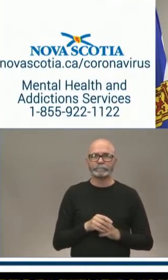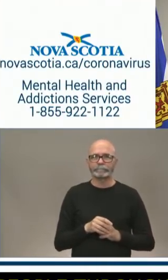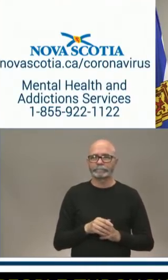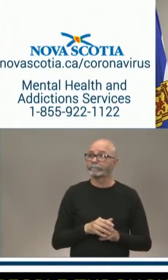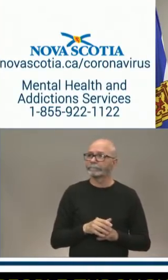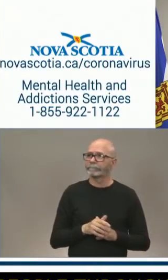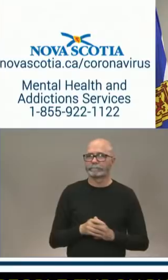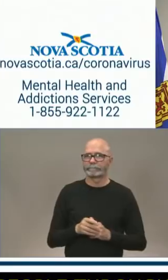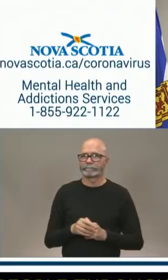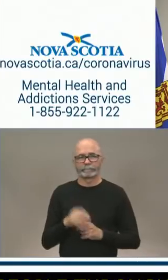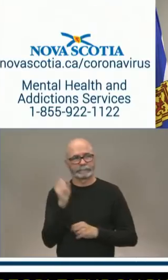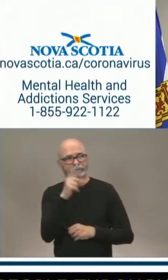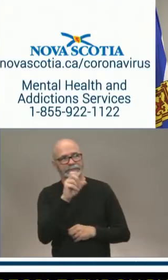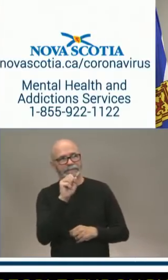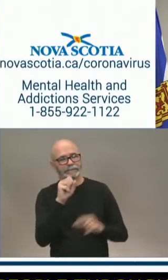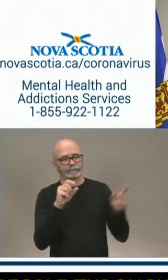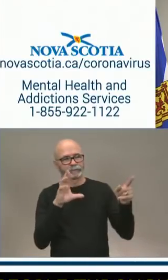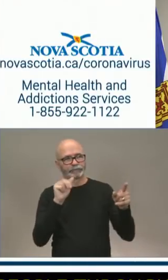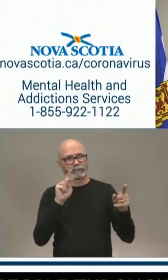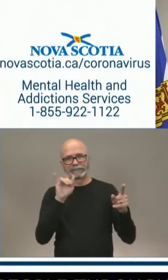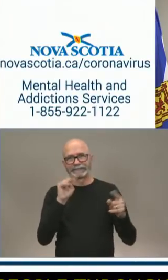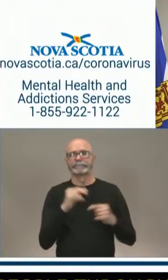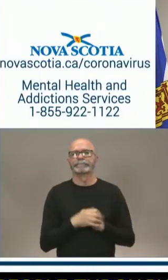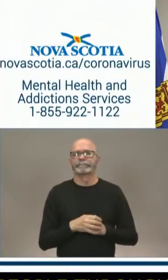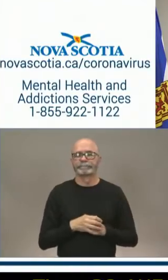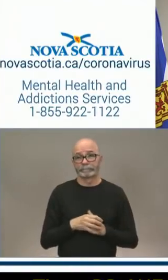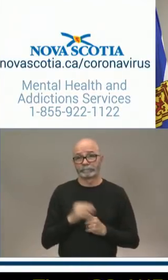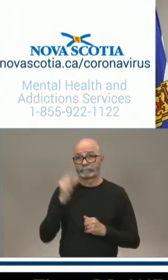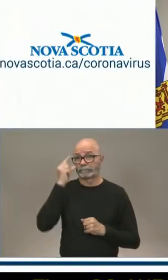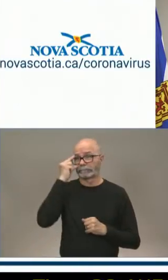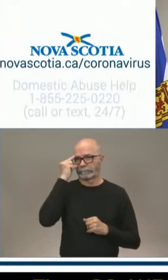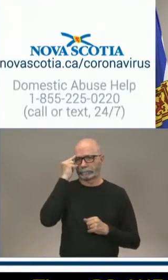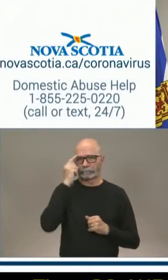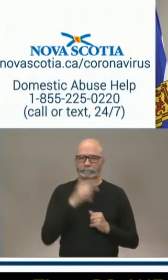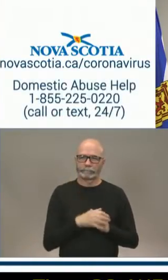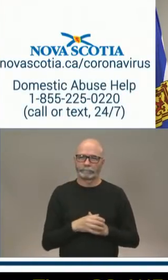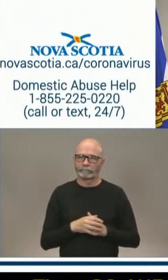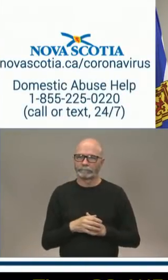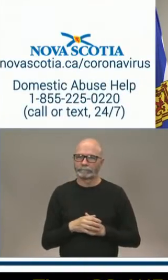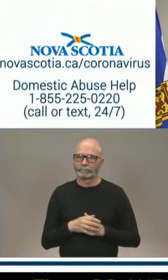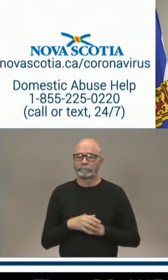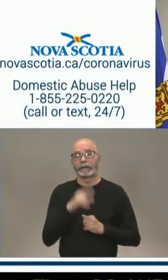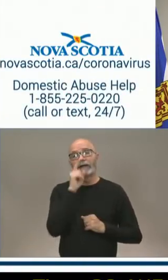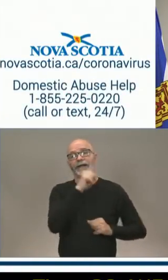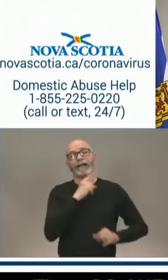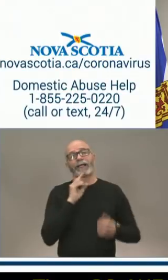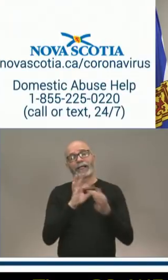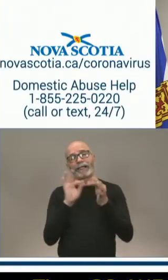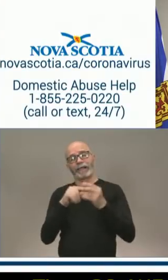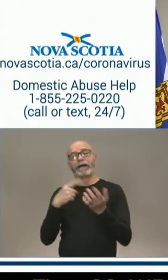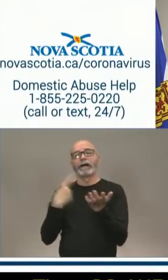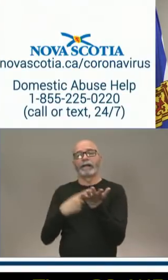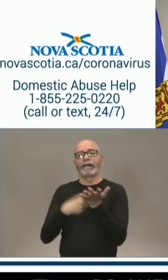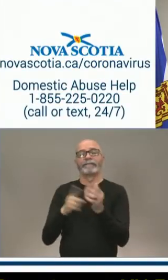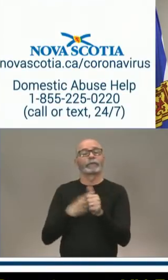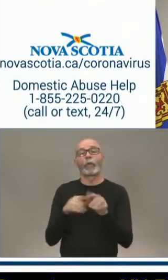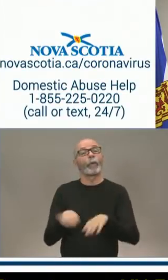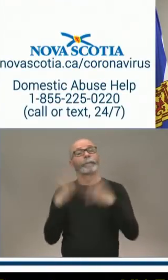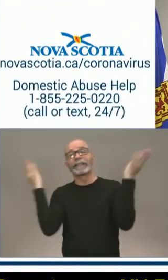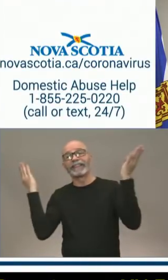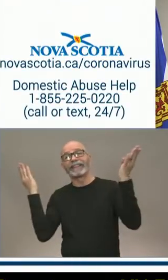Rankin. Premier, you mentioned that in your opening address that businesses have been hurt by these shifting